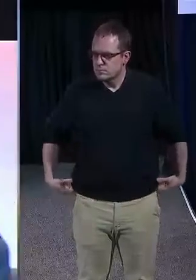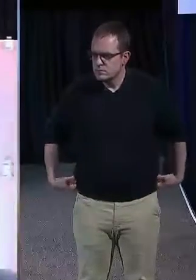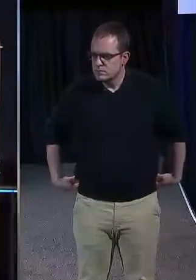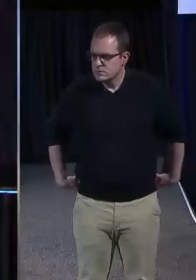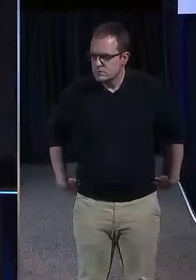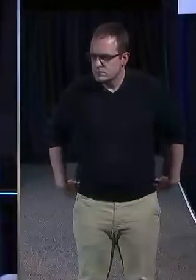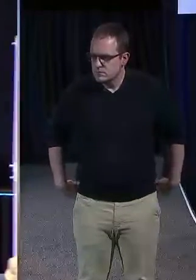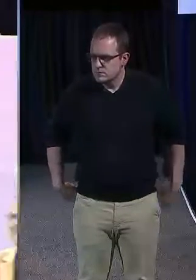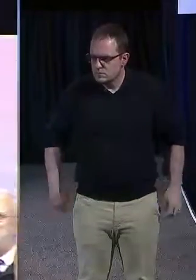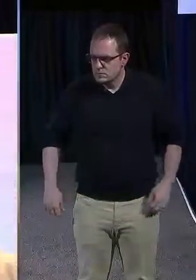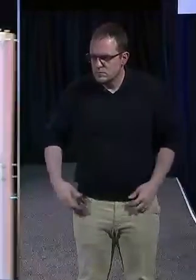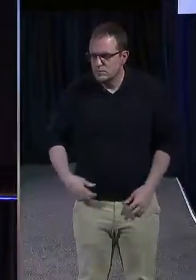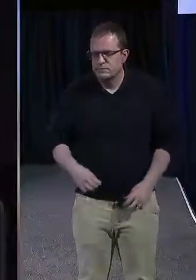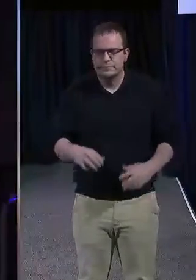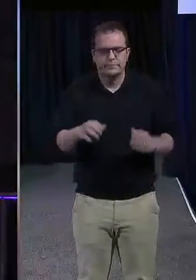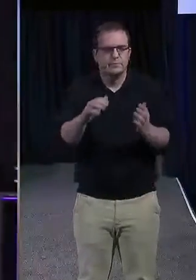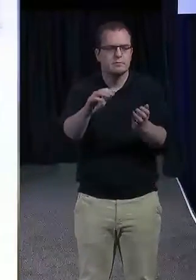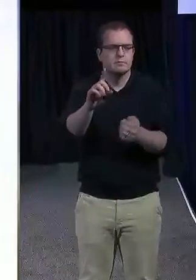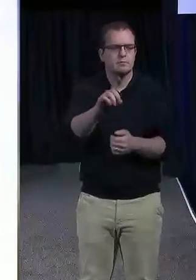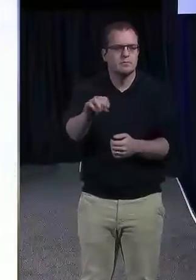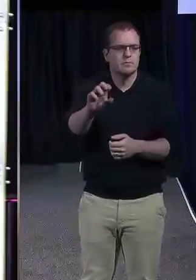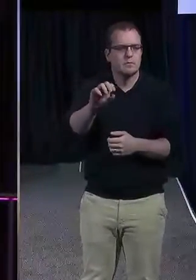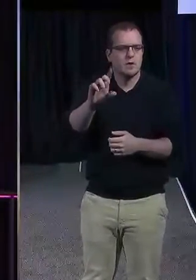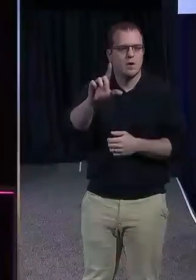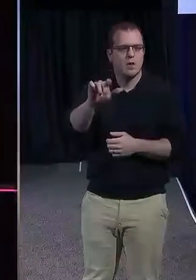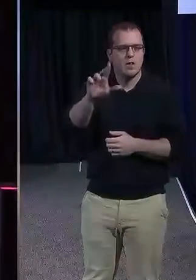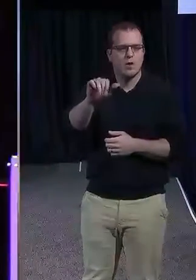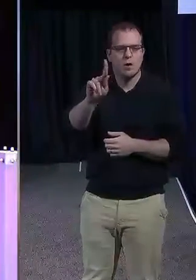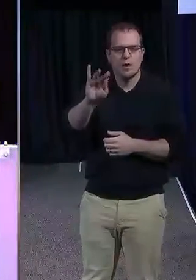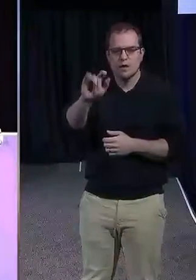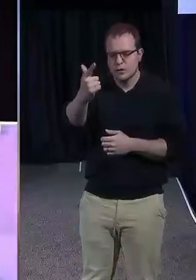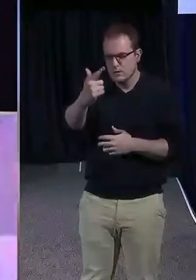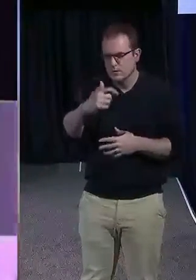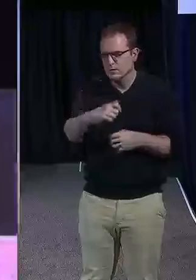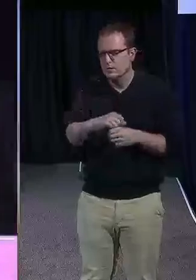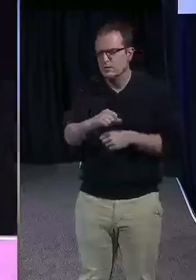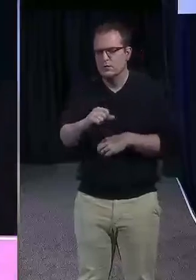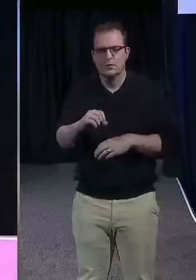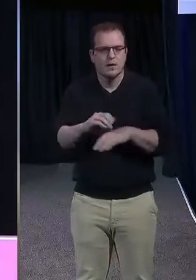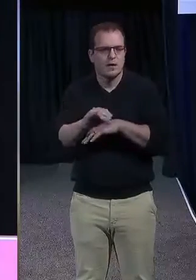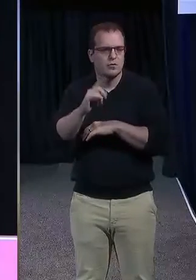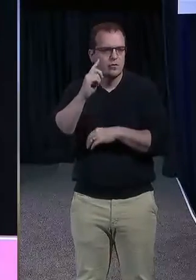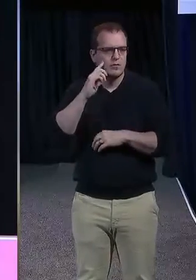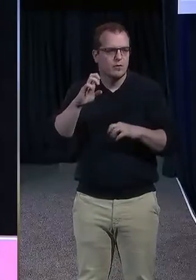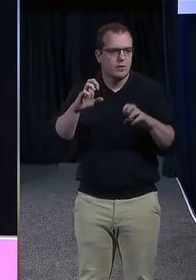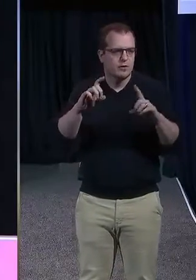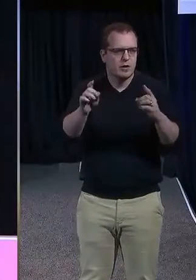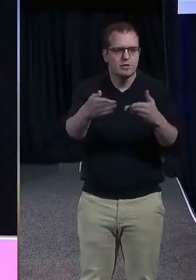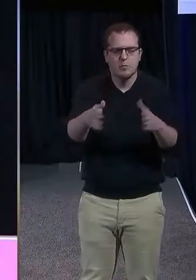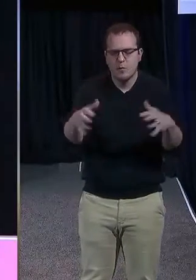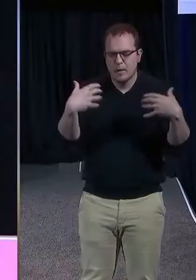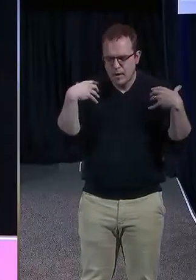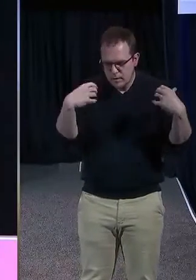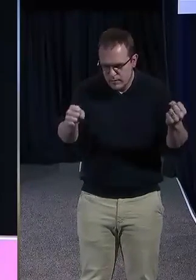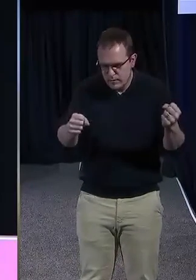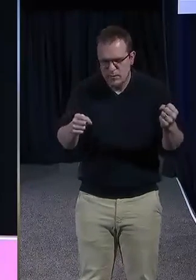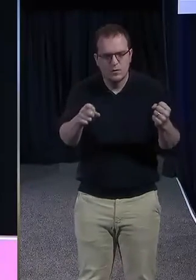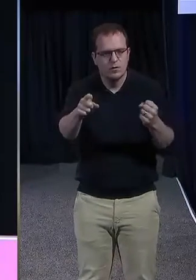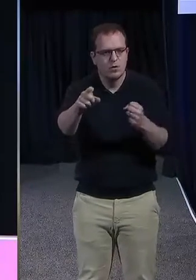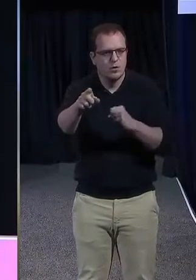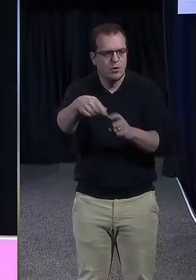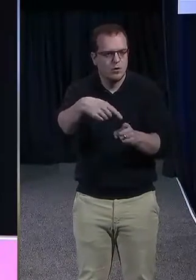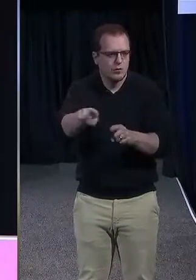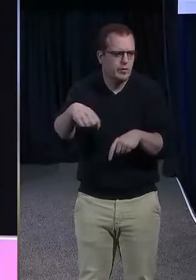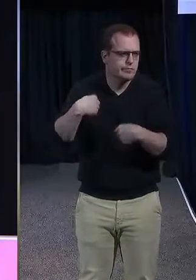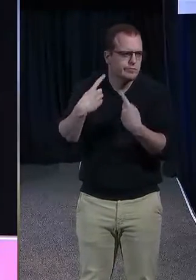And Dr. Laura King, Executive Director, Council on Education for Public Health, whose career has focused